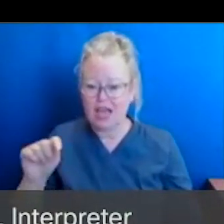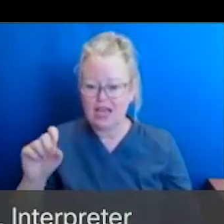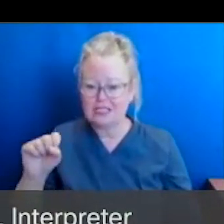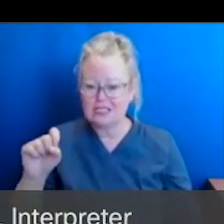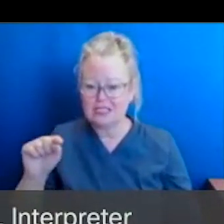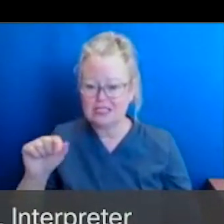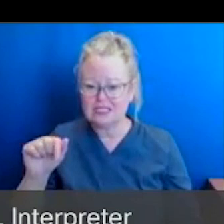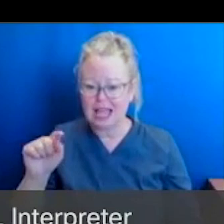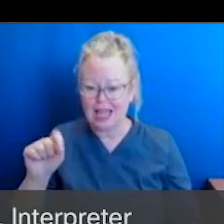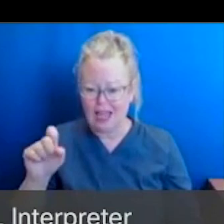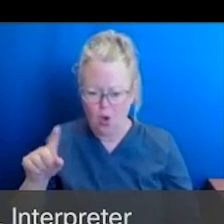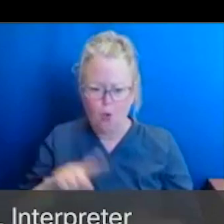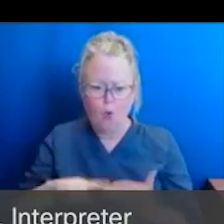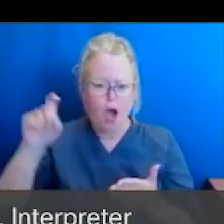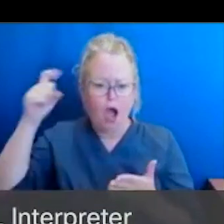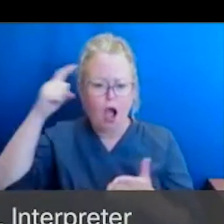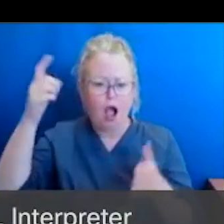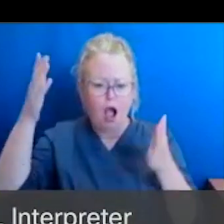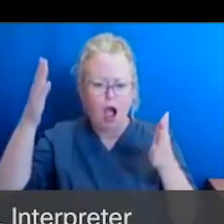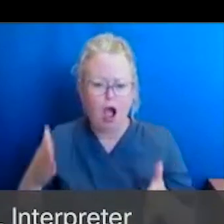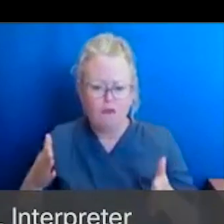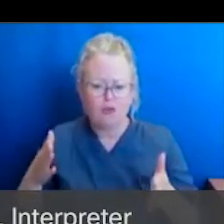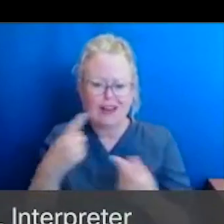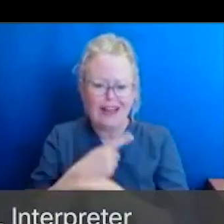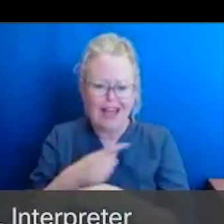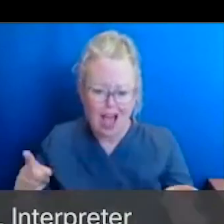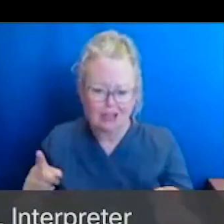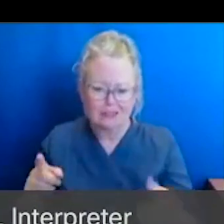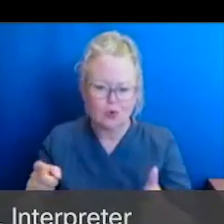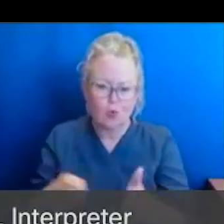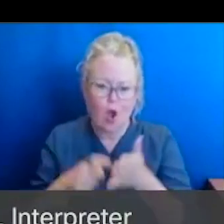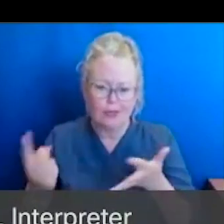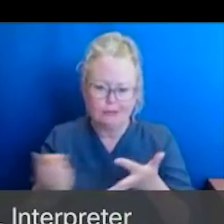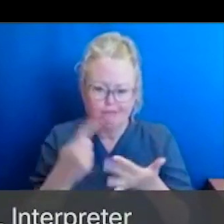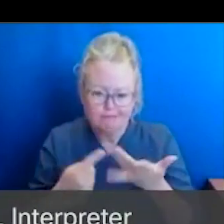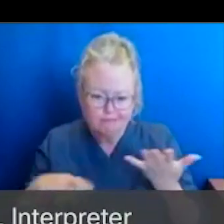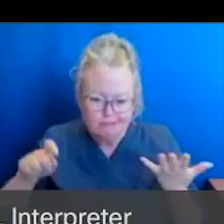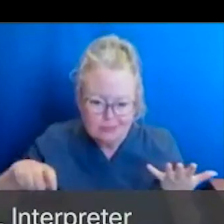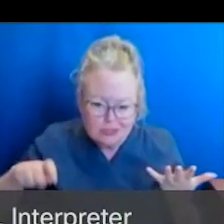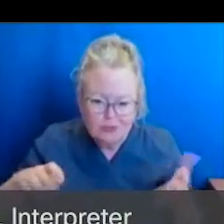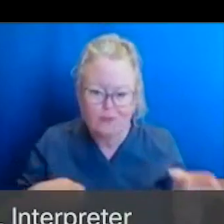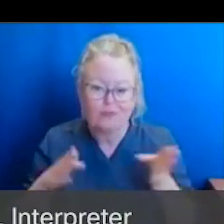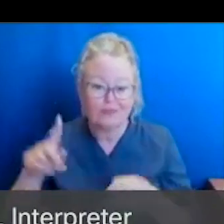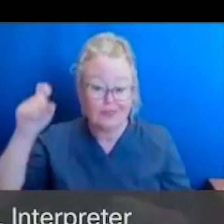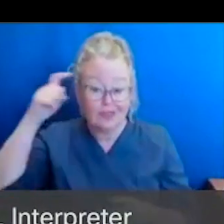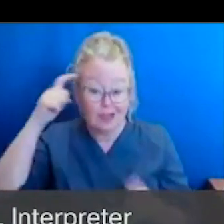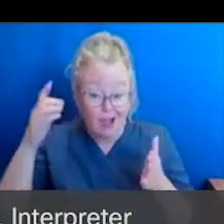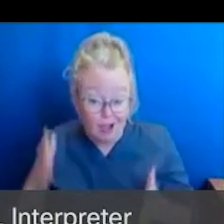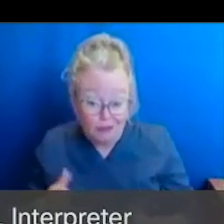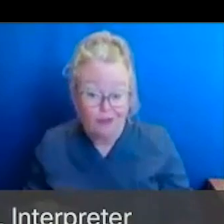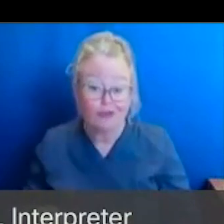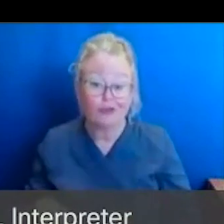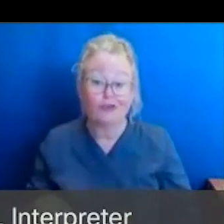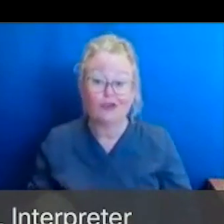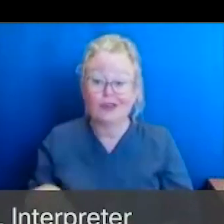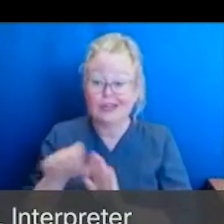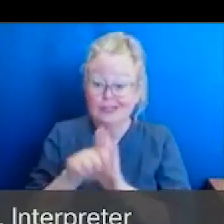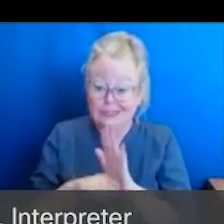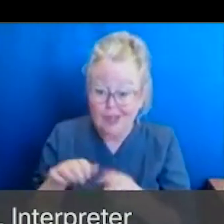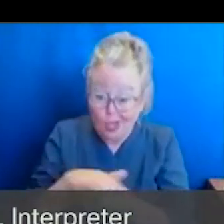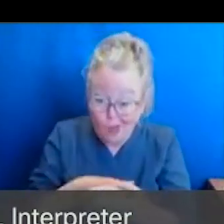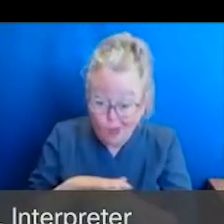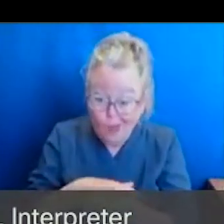are? Was there recently an election, a state board election, a gubernatorial election? That would also give